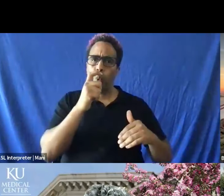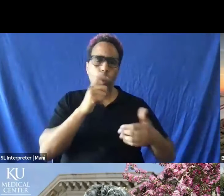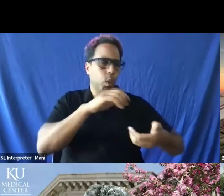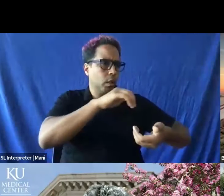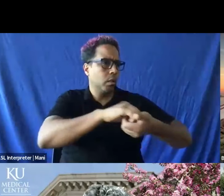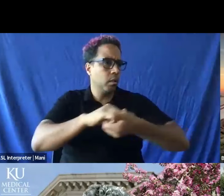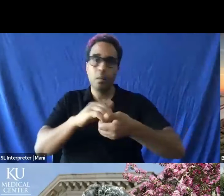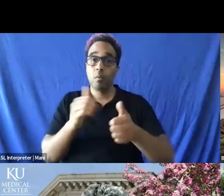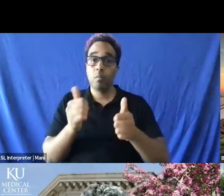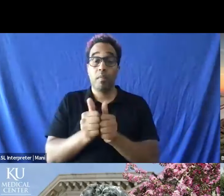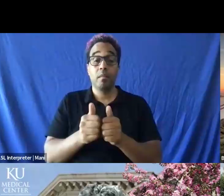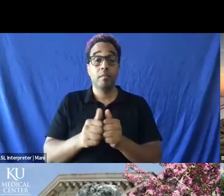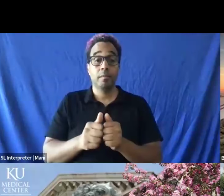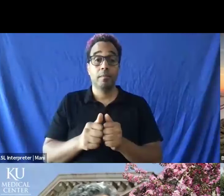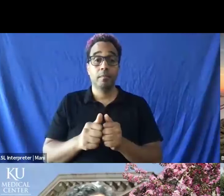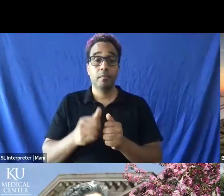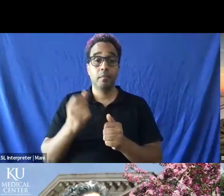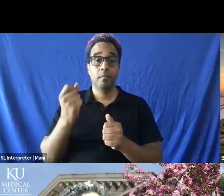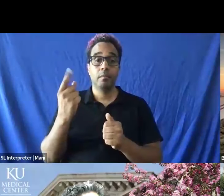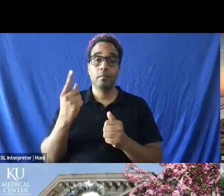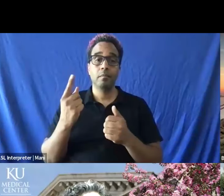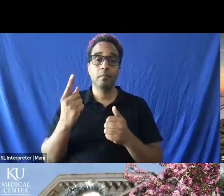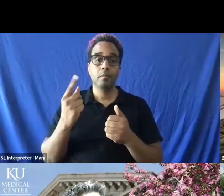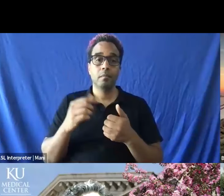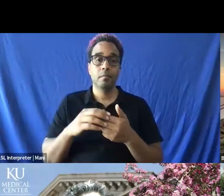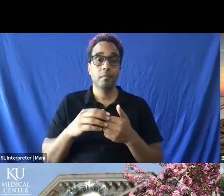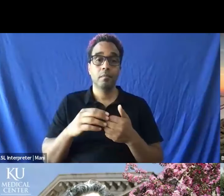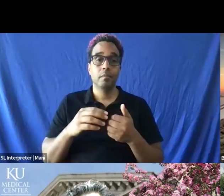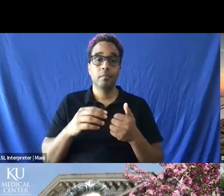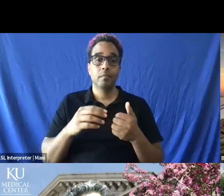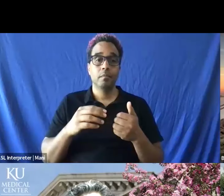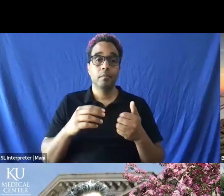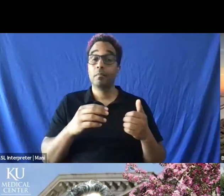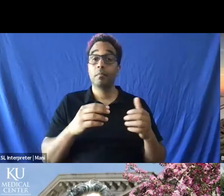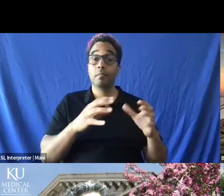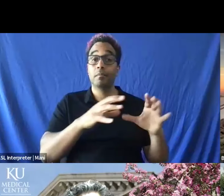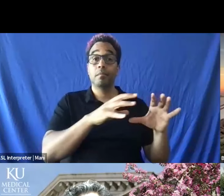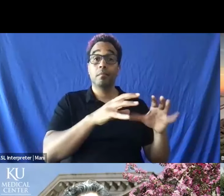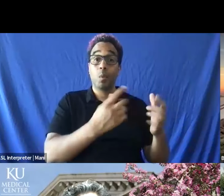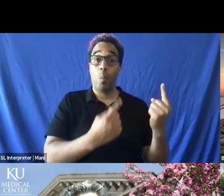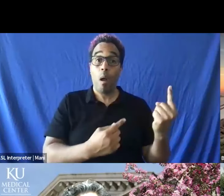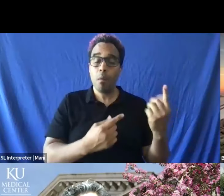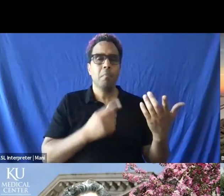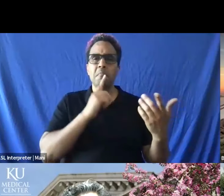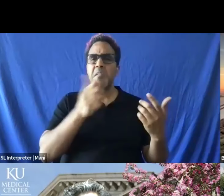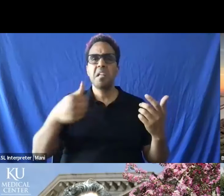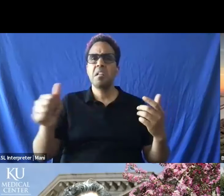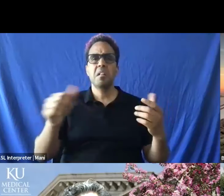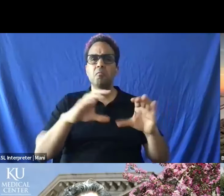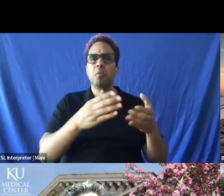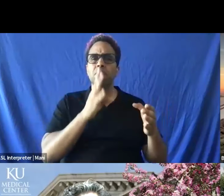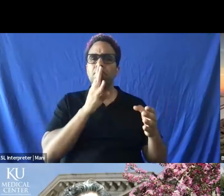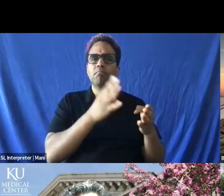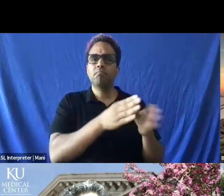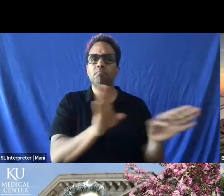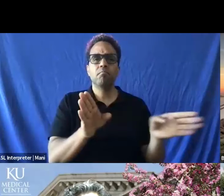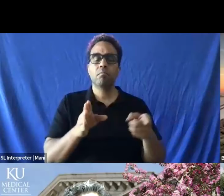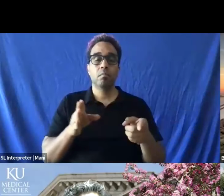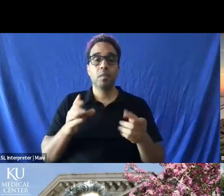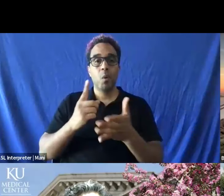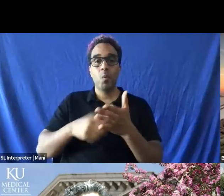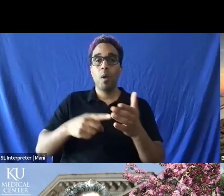Or others, not one of the group that we're with, perhaps, but thinking about what you would